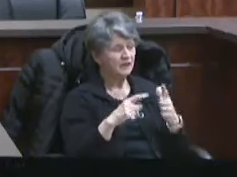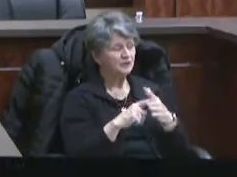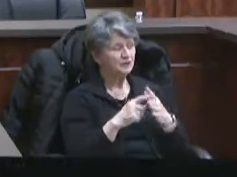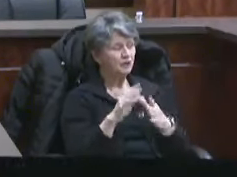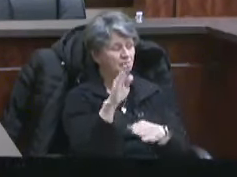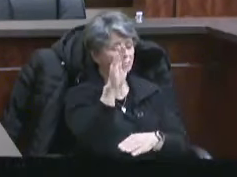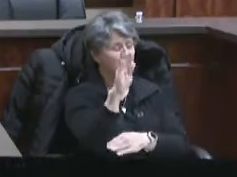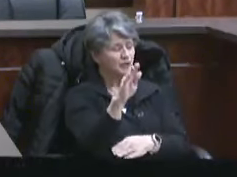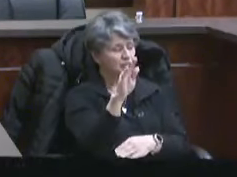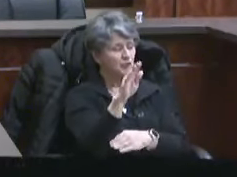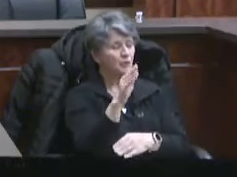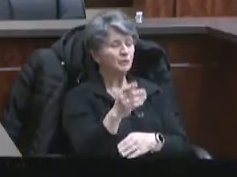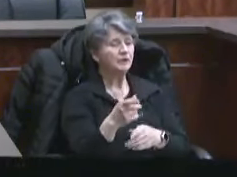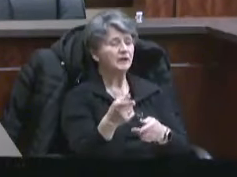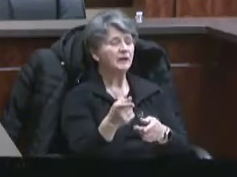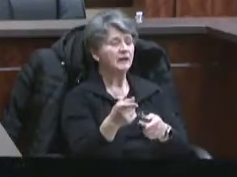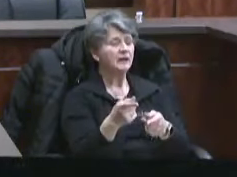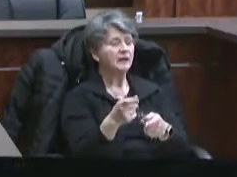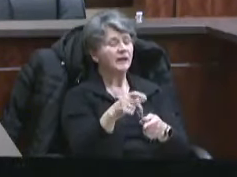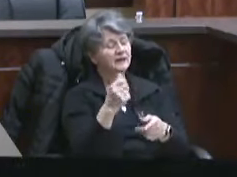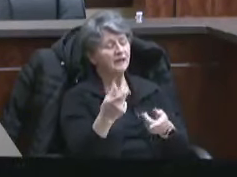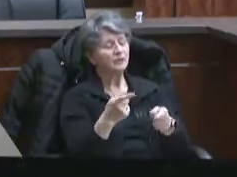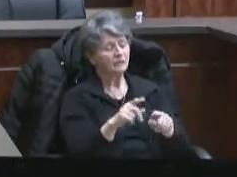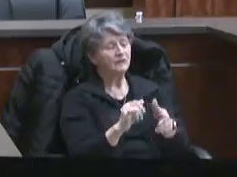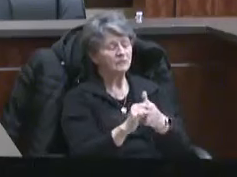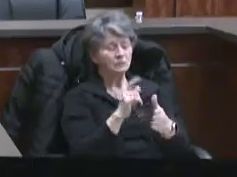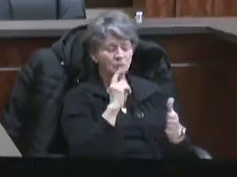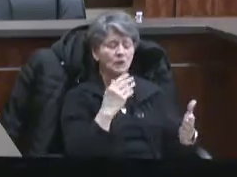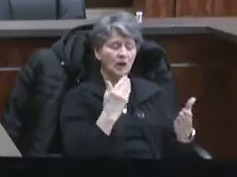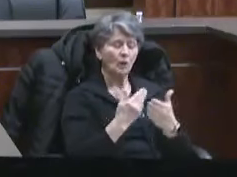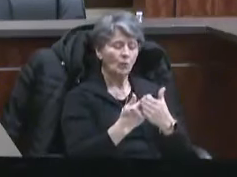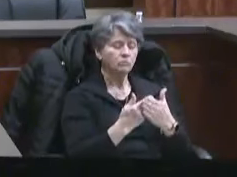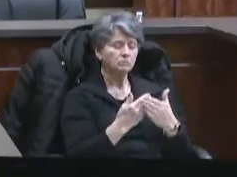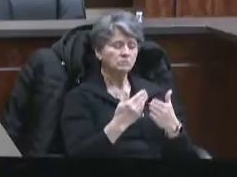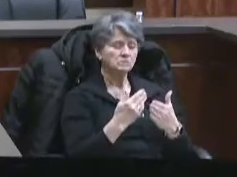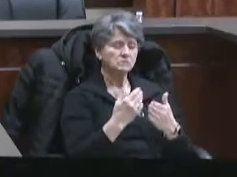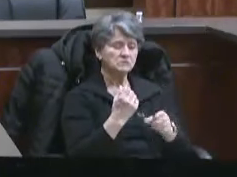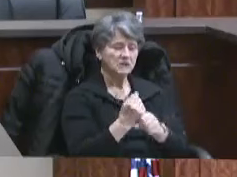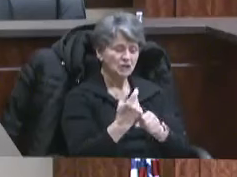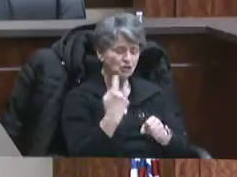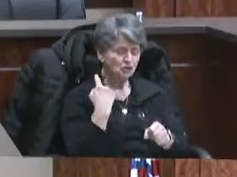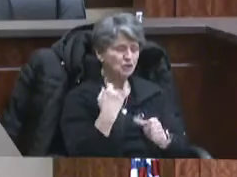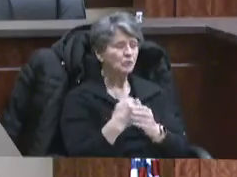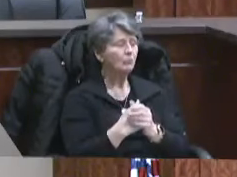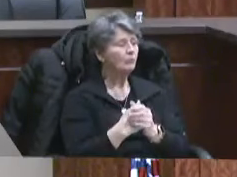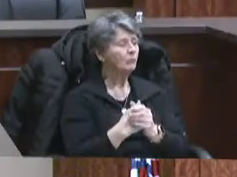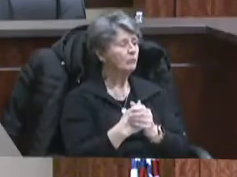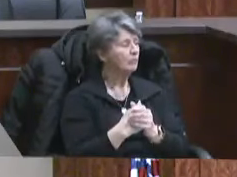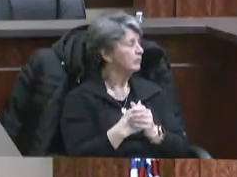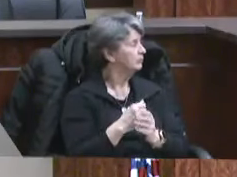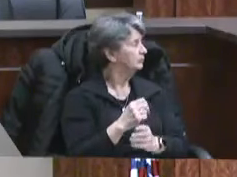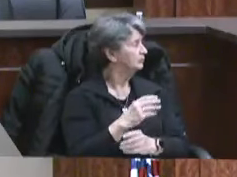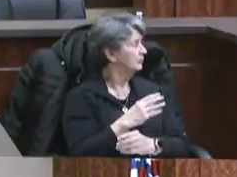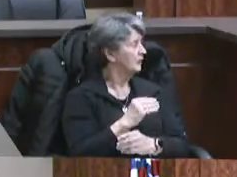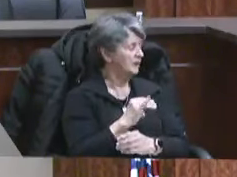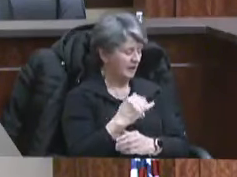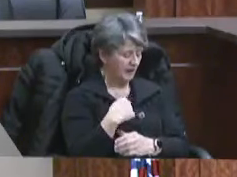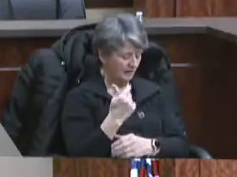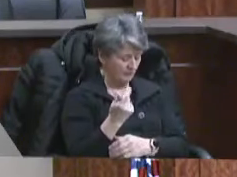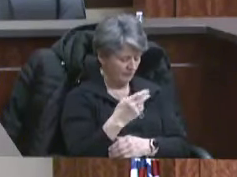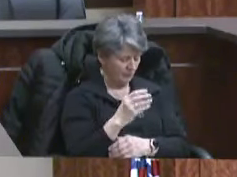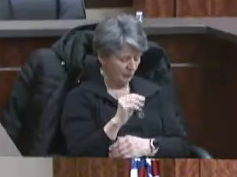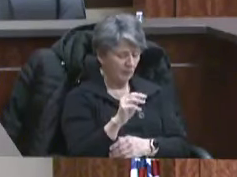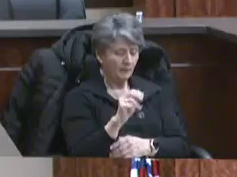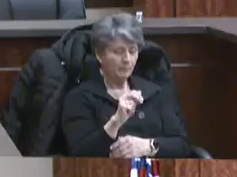Another event that really turned out well last year, and look forward to this year's. Mr. President, I have a couple mayoral